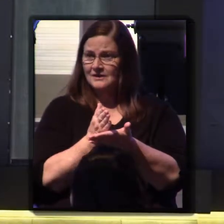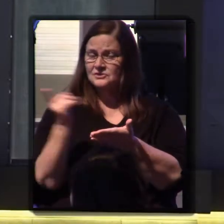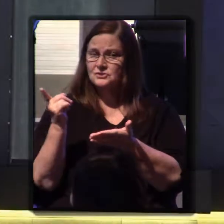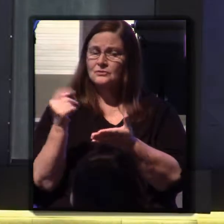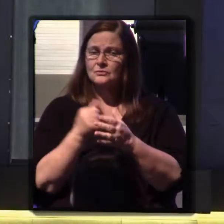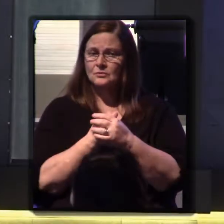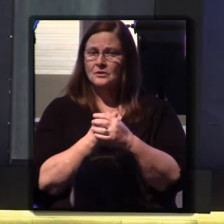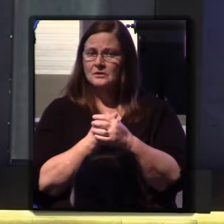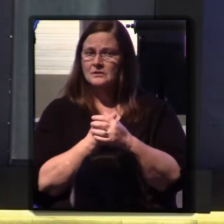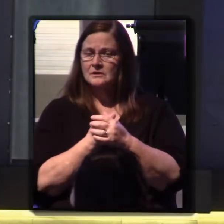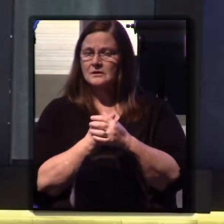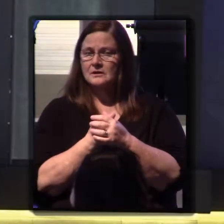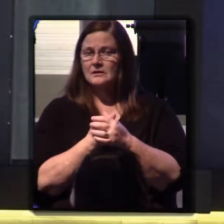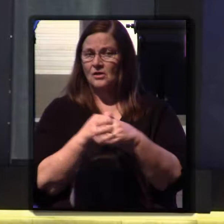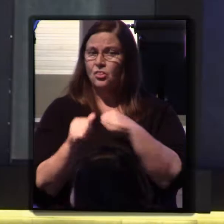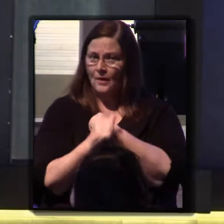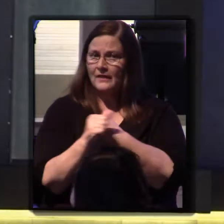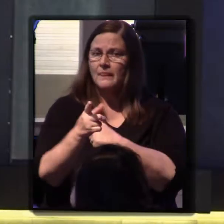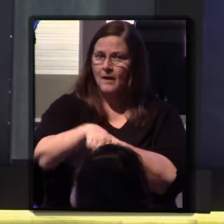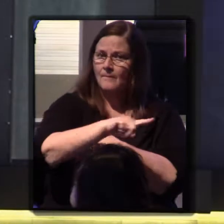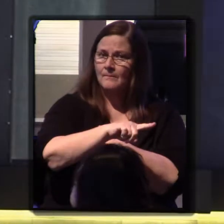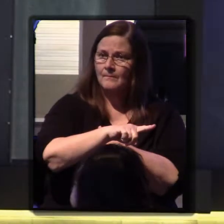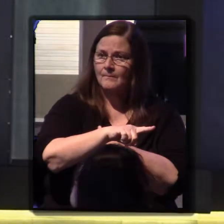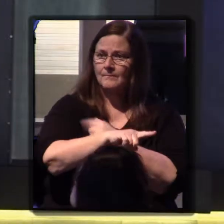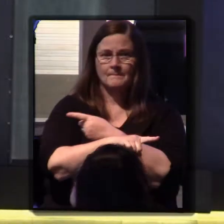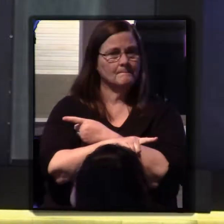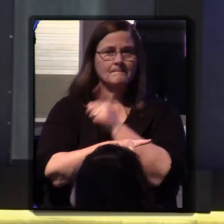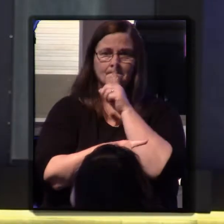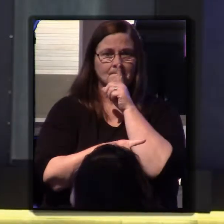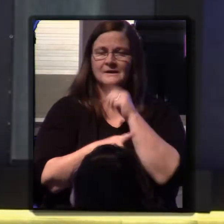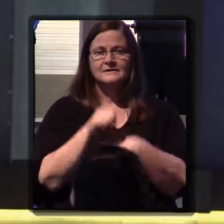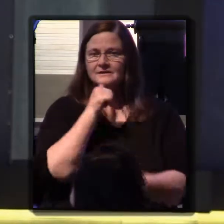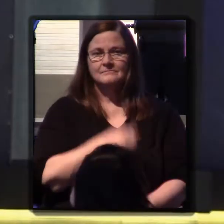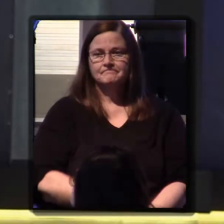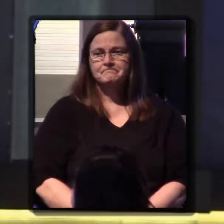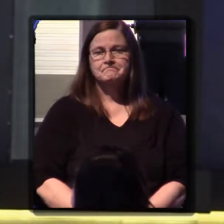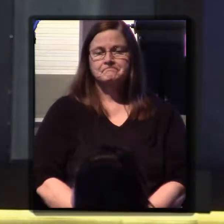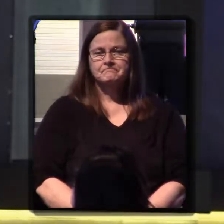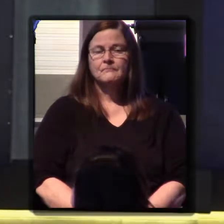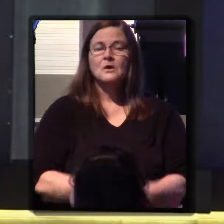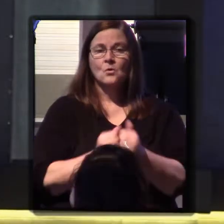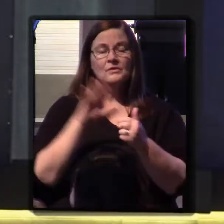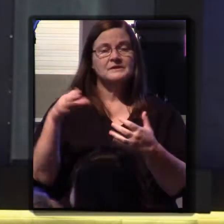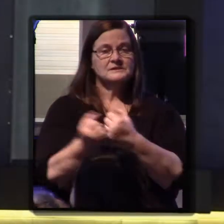the power and the right to revile and to utter threats,